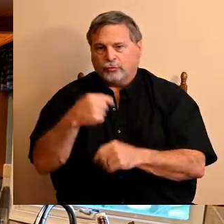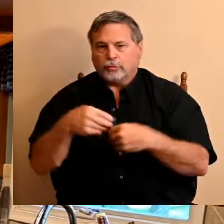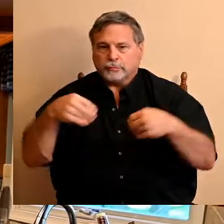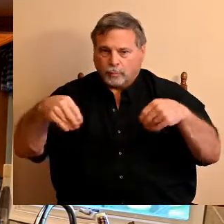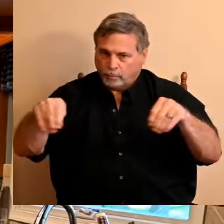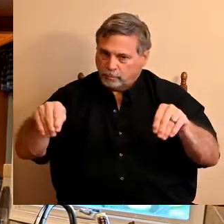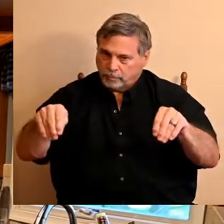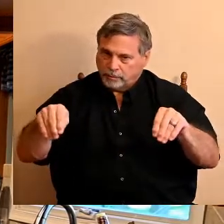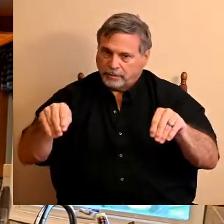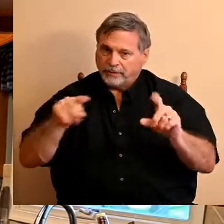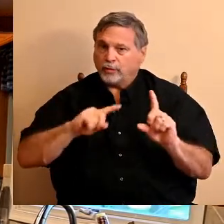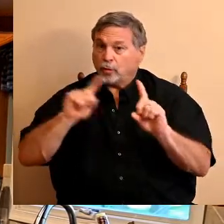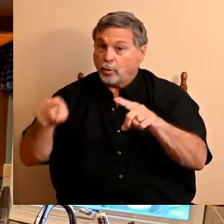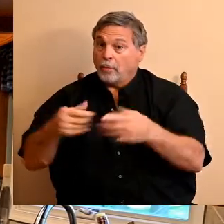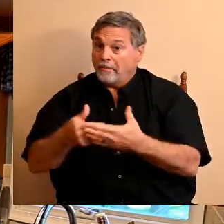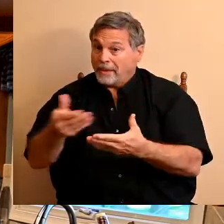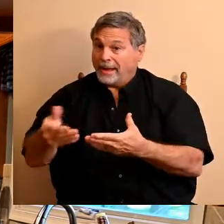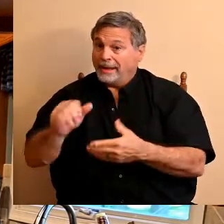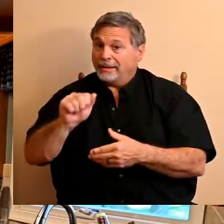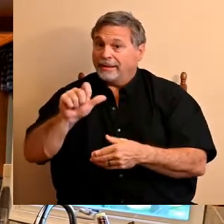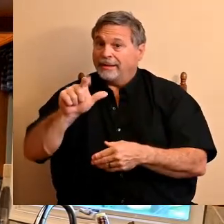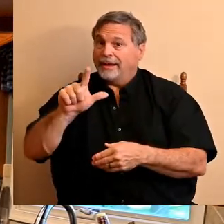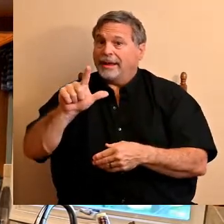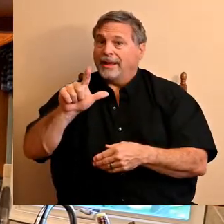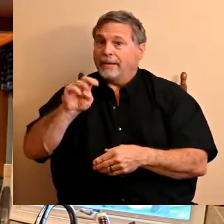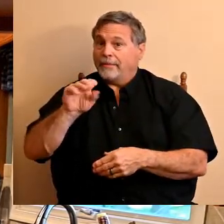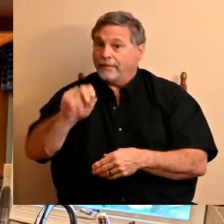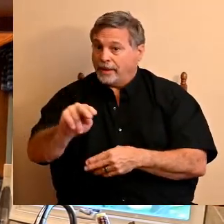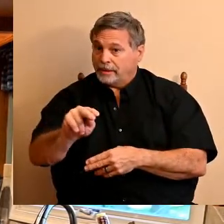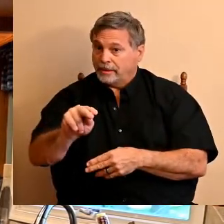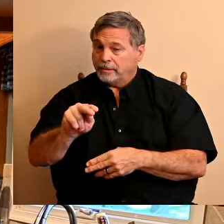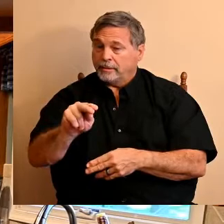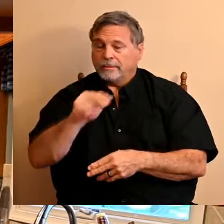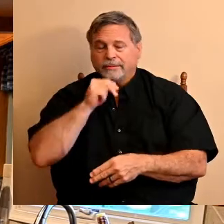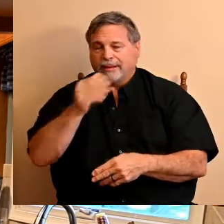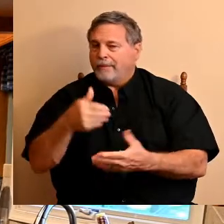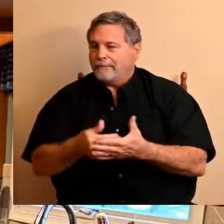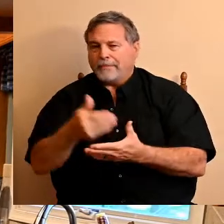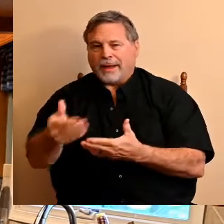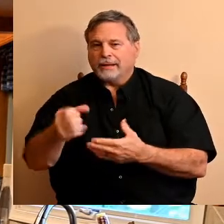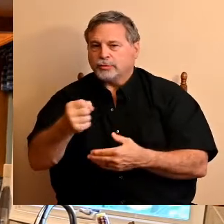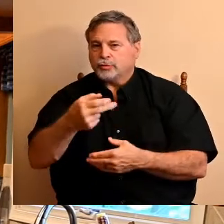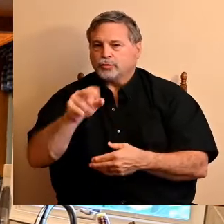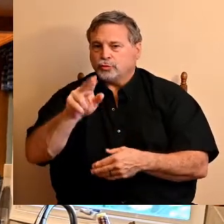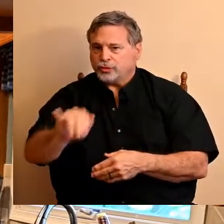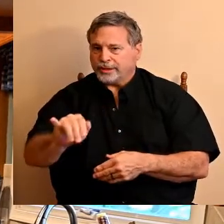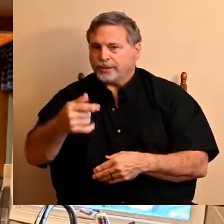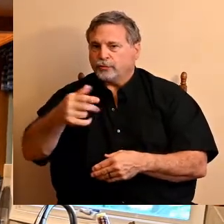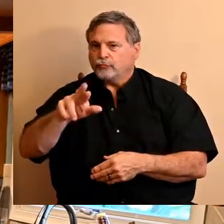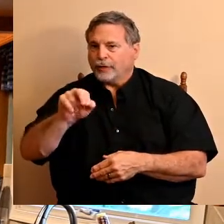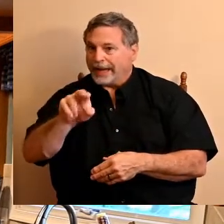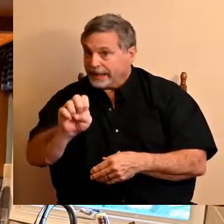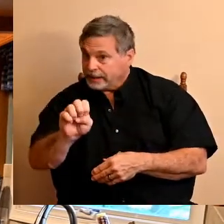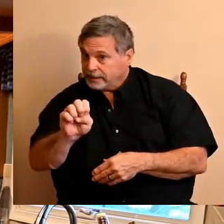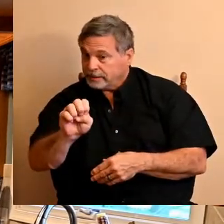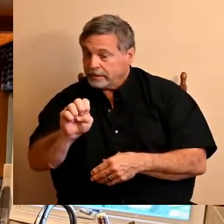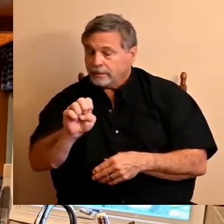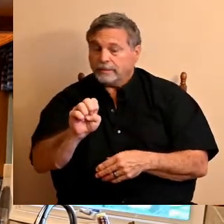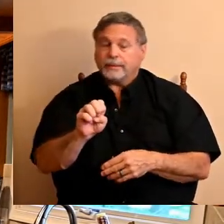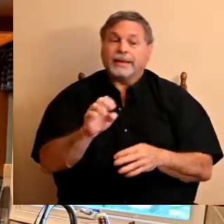buy salmon, you're not buying sushi grade salmon. Now the difference is sushi grade salmon, or any fish that's